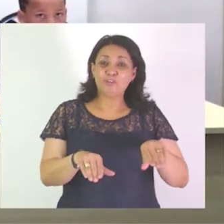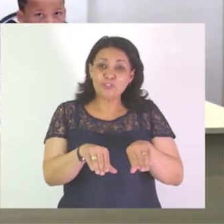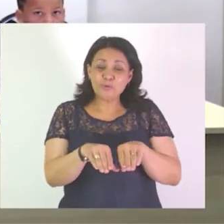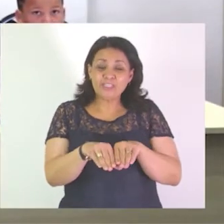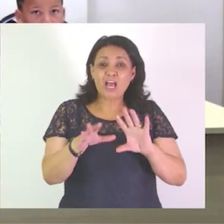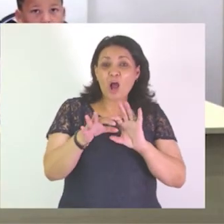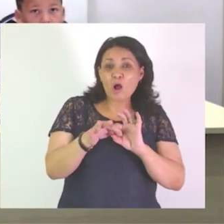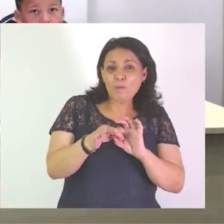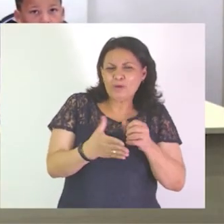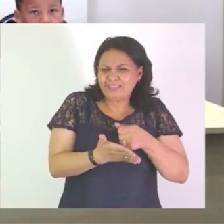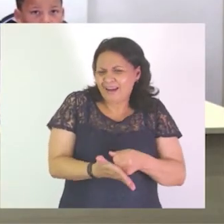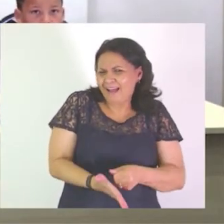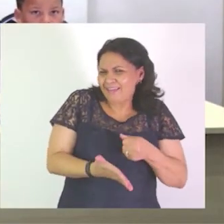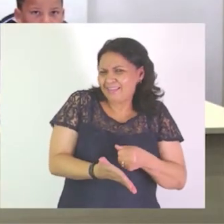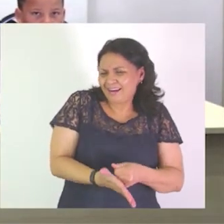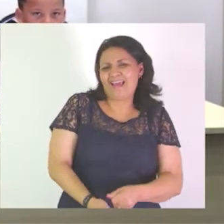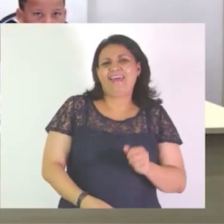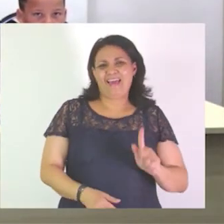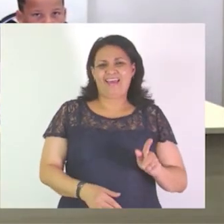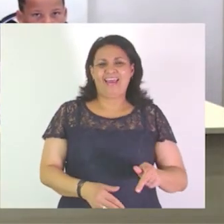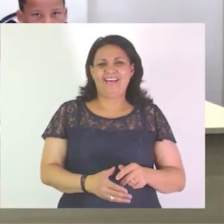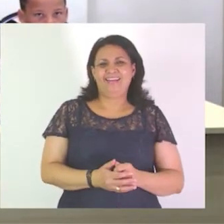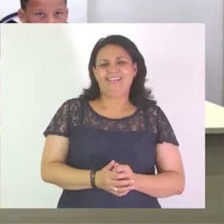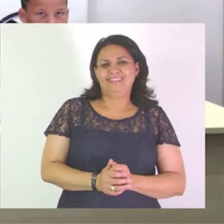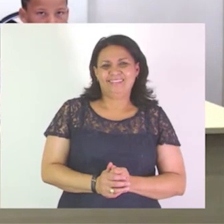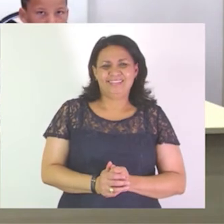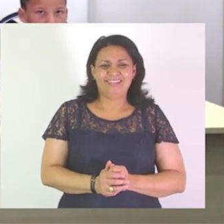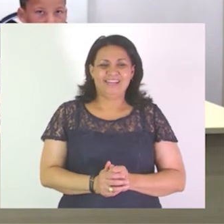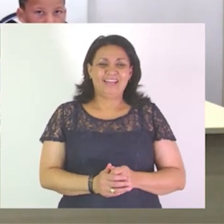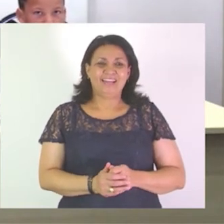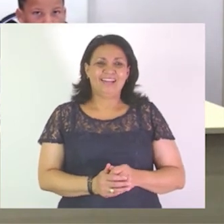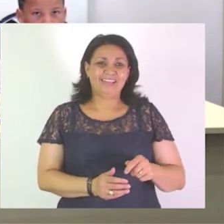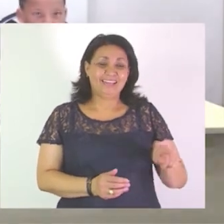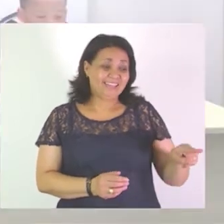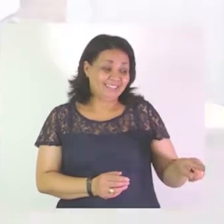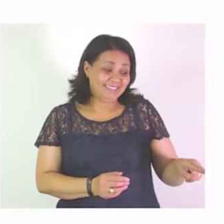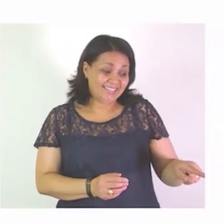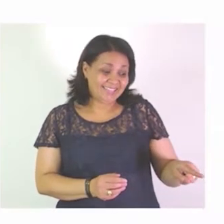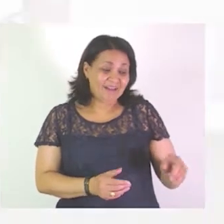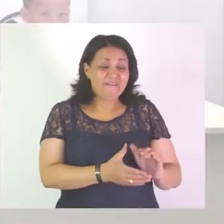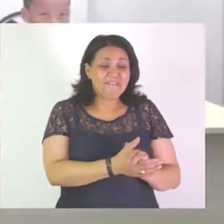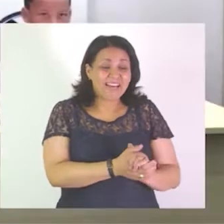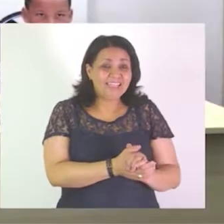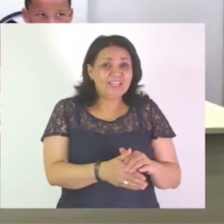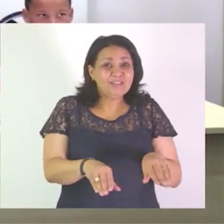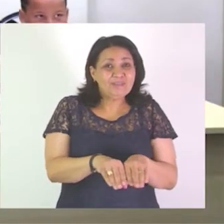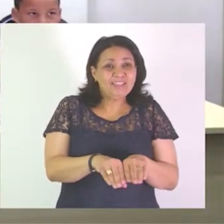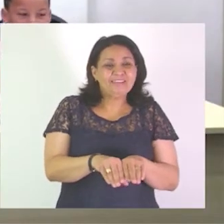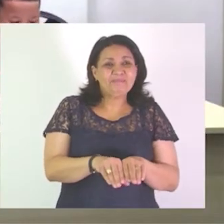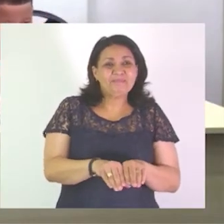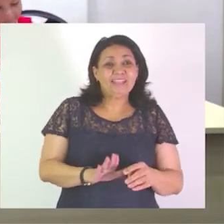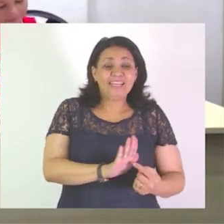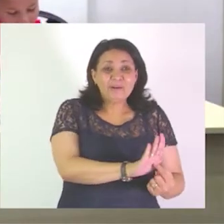can try and try again. Whilst we were talking, my friend was doing it on his paper. Would you like to go and